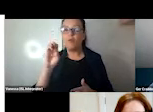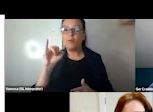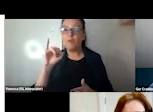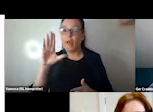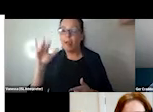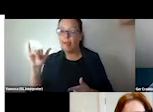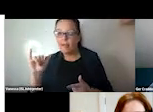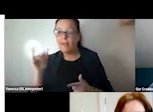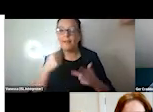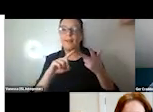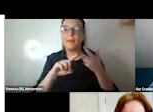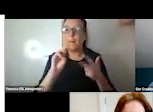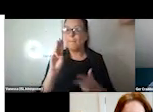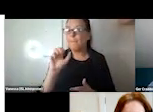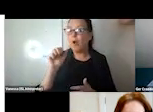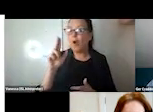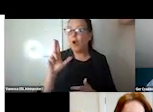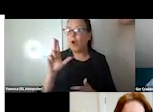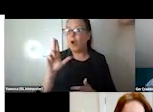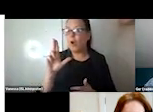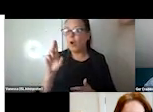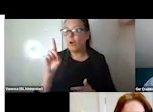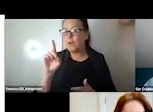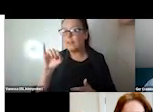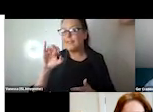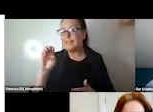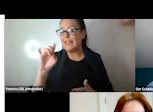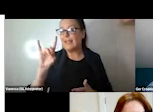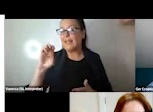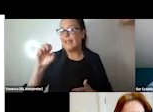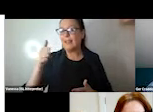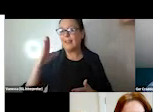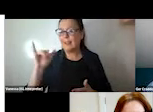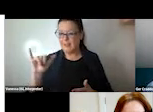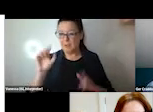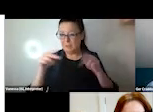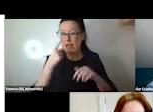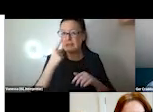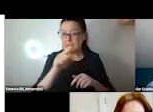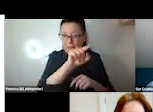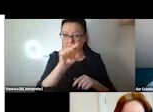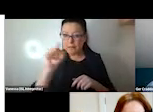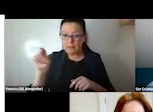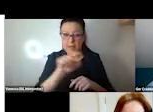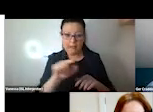hear further from Caitríona Shaffrey, Fionnuala Rogerson and Eoin O'Dowd. So